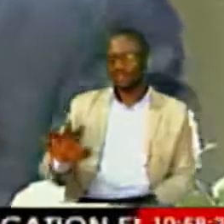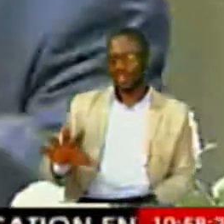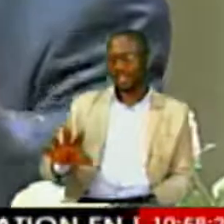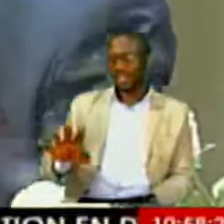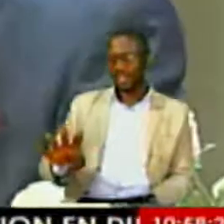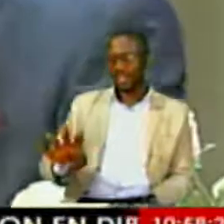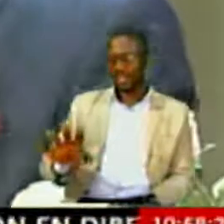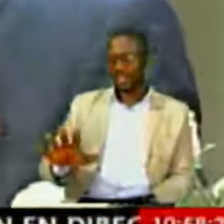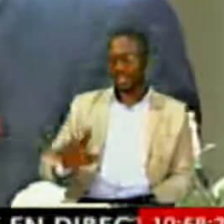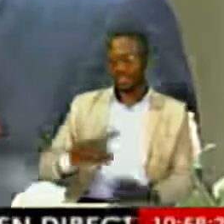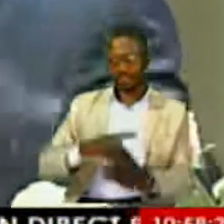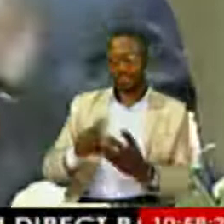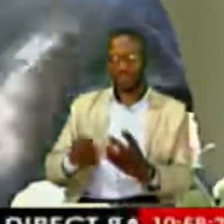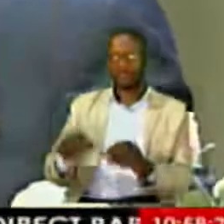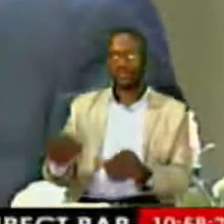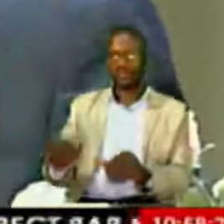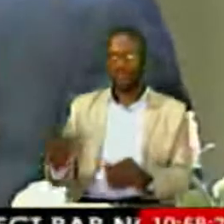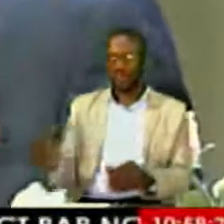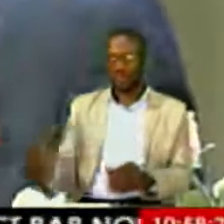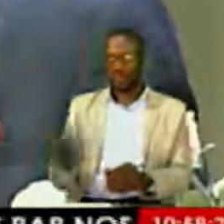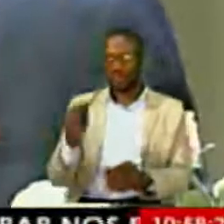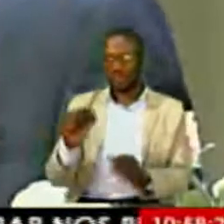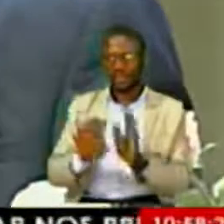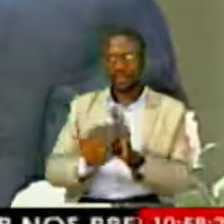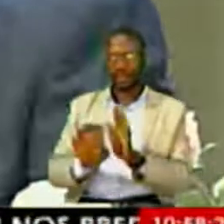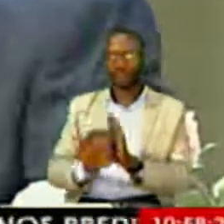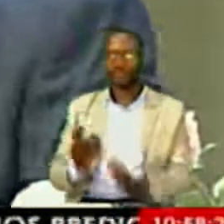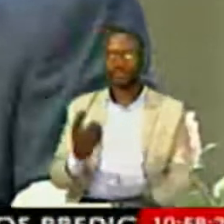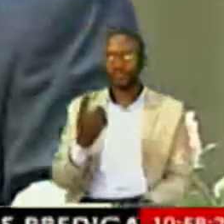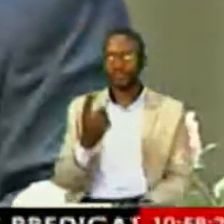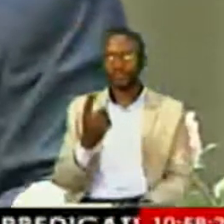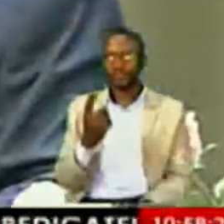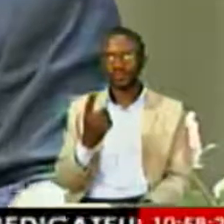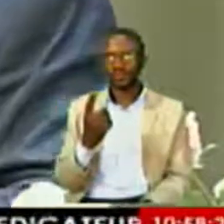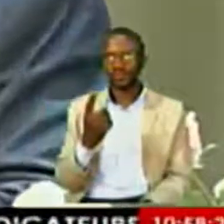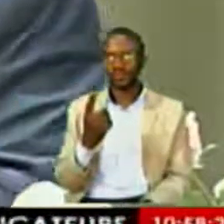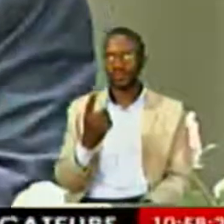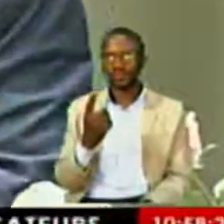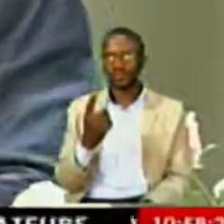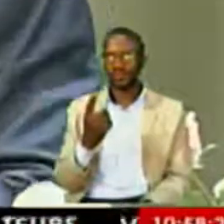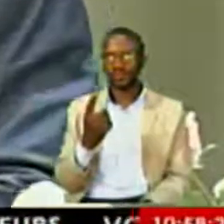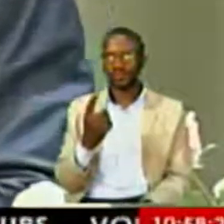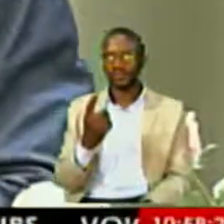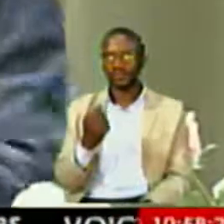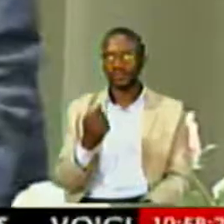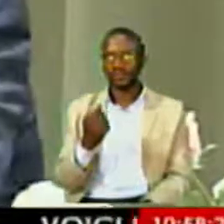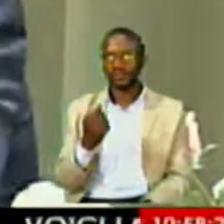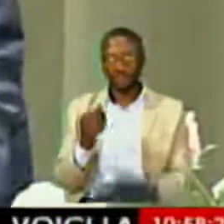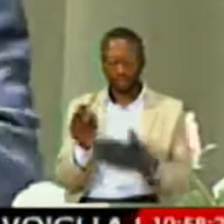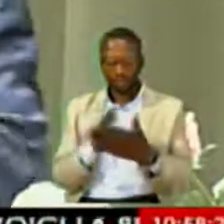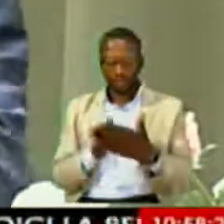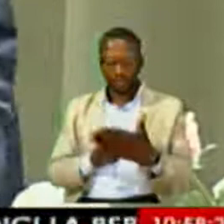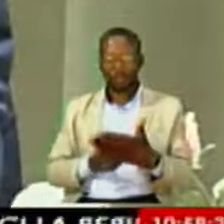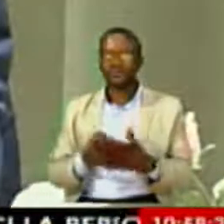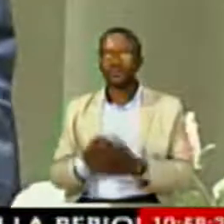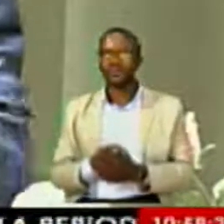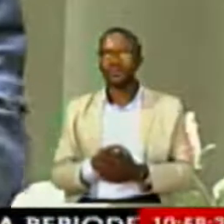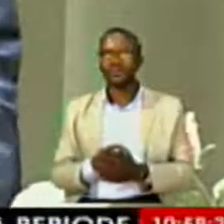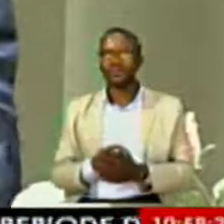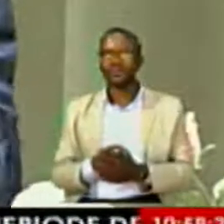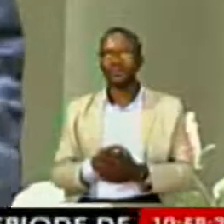Bon, prenons seulement un seul exemple, ça va. Let's just take one example, because we don't have enough time. Lisons. We have to stop. Let's